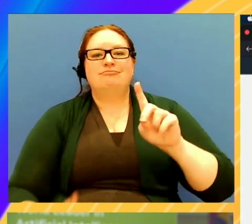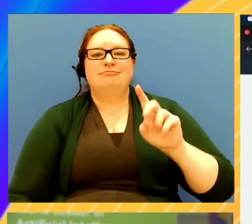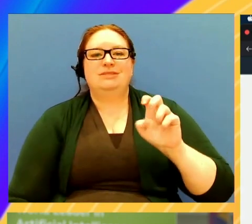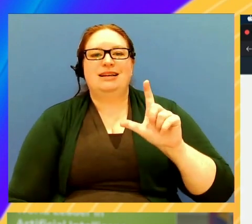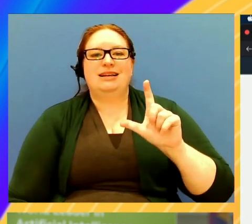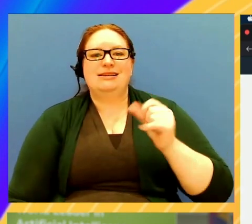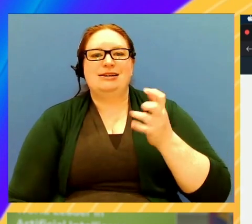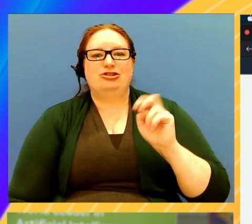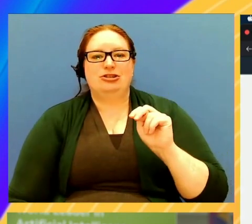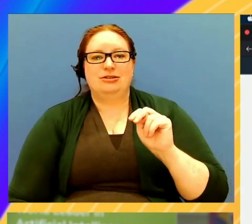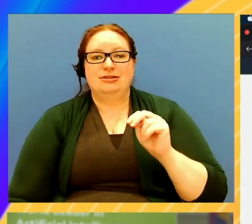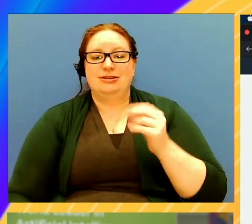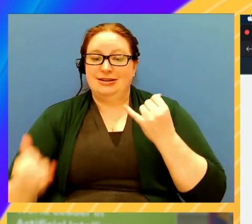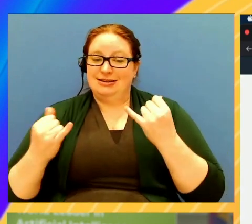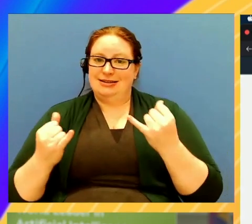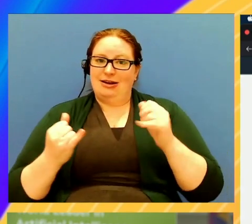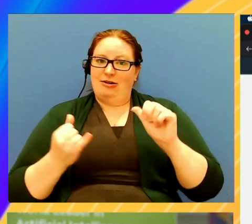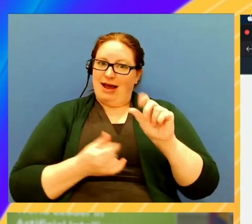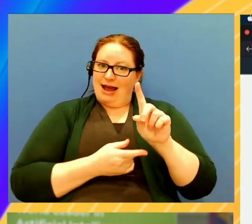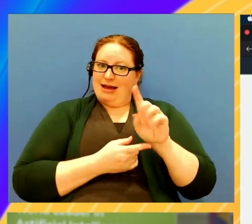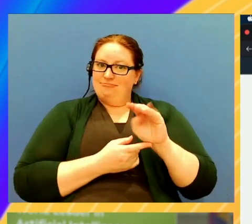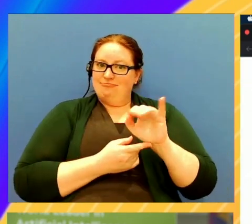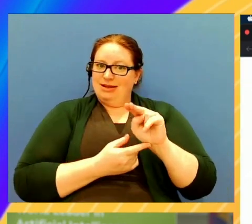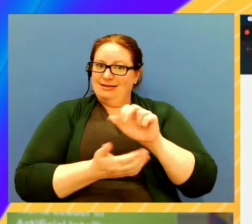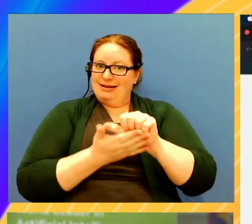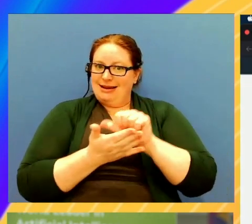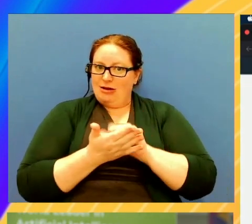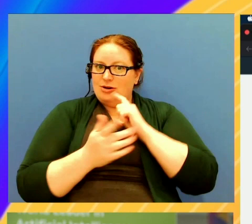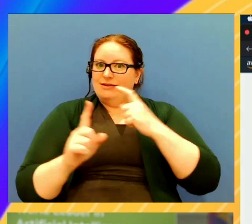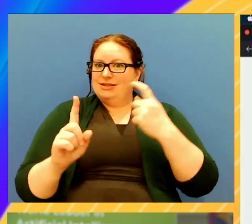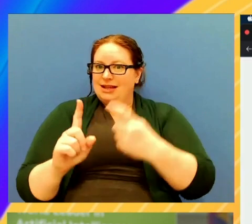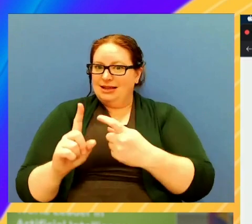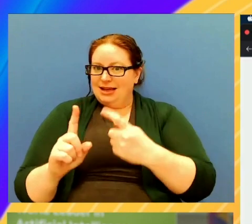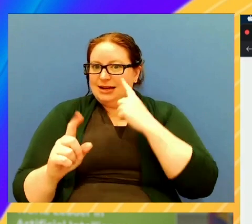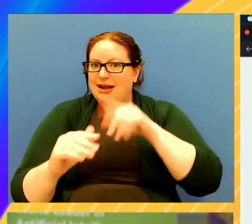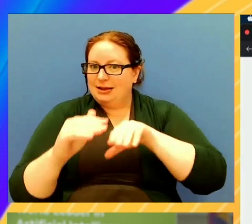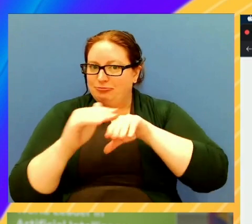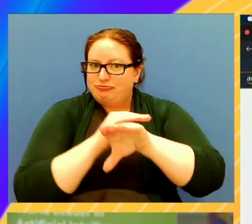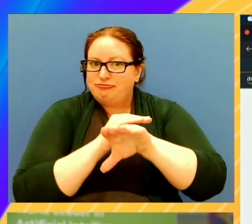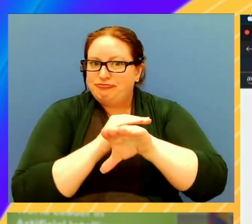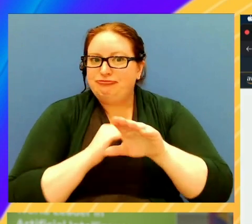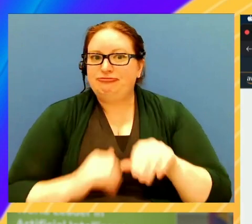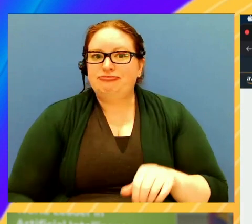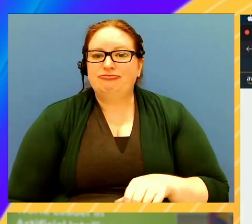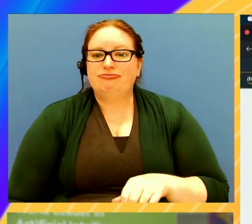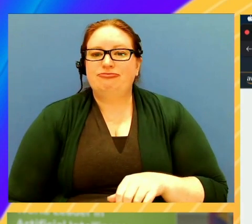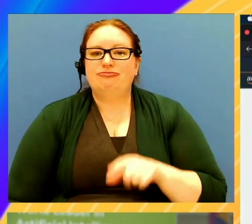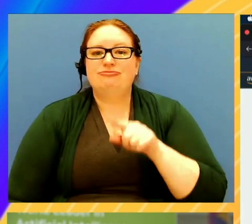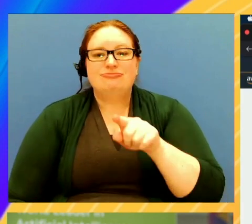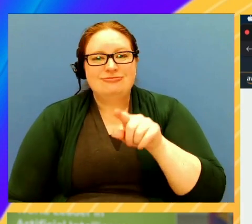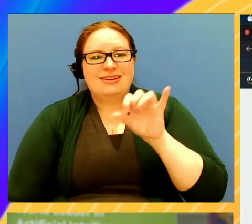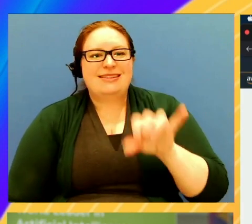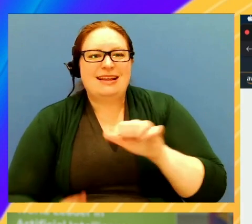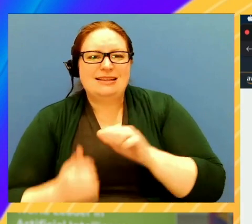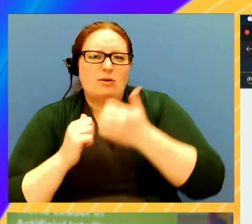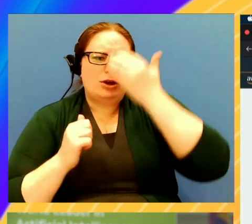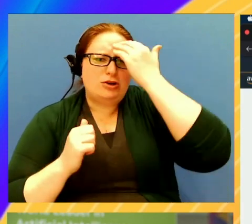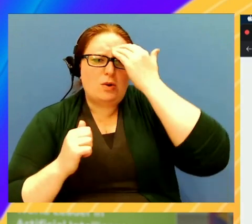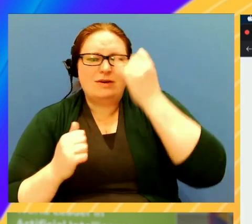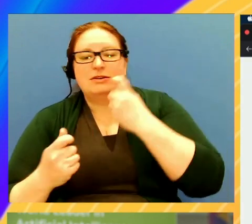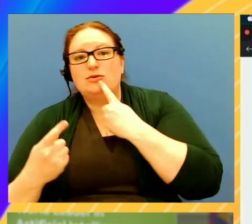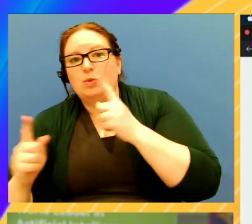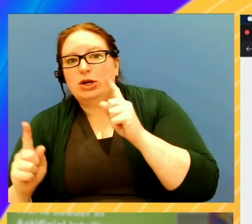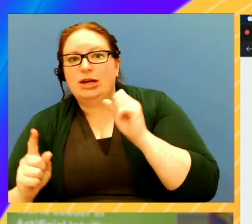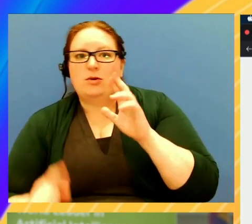put in place, now I'm going to go into the admin account, which I've delegated out. I'm going to jump in there real quick. This is just how to know if it's working or not. Quick check